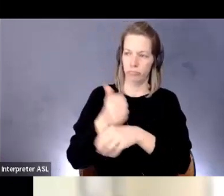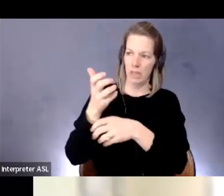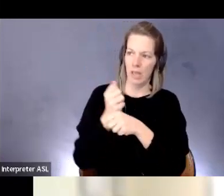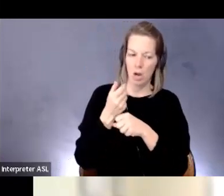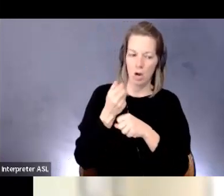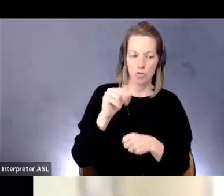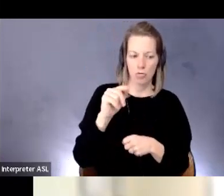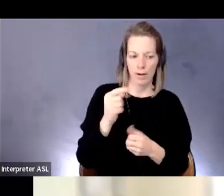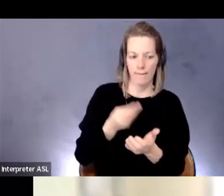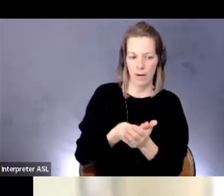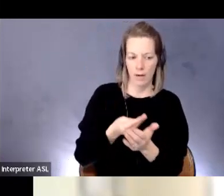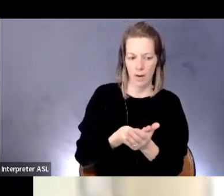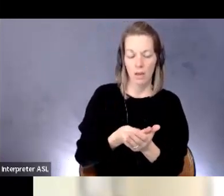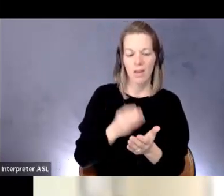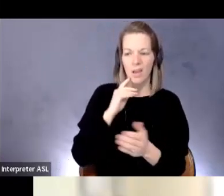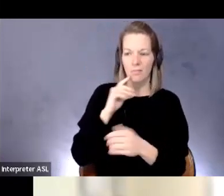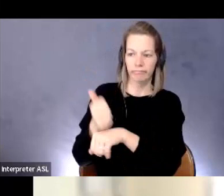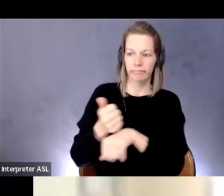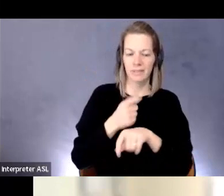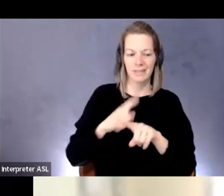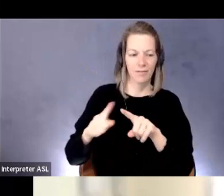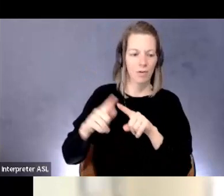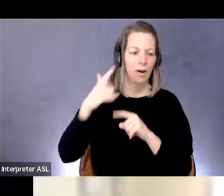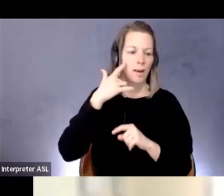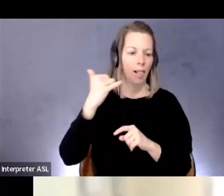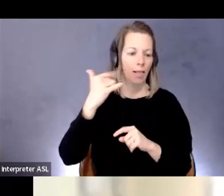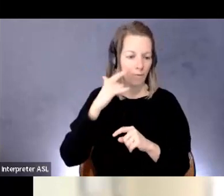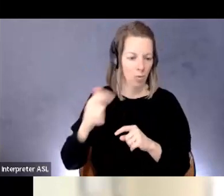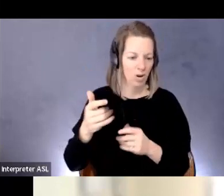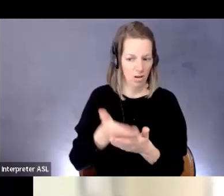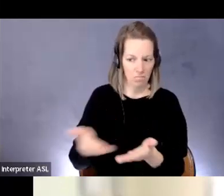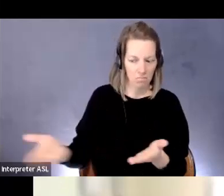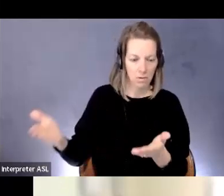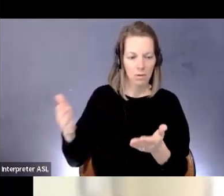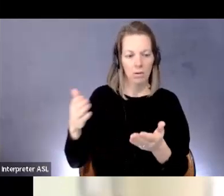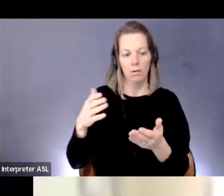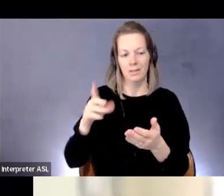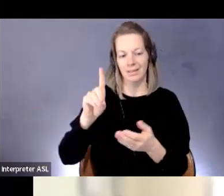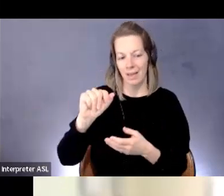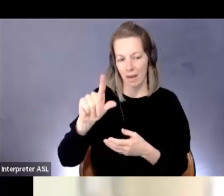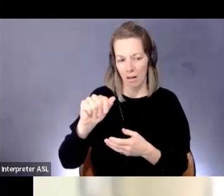identifying important California sources of data and policy reform opportunities.